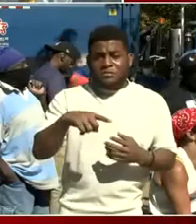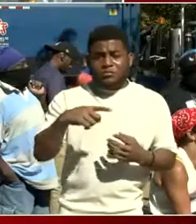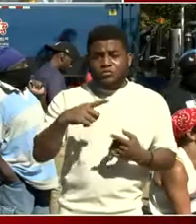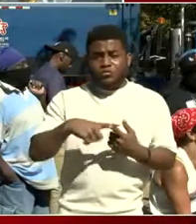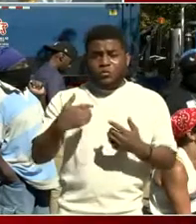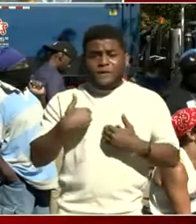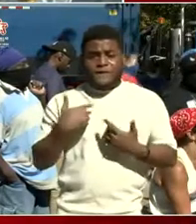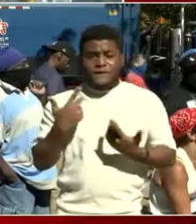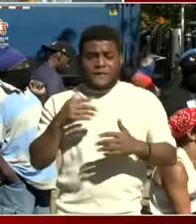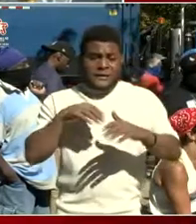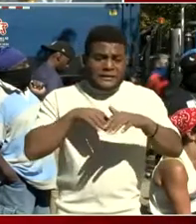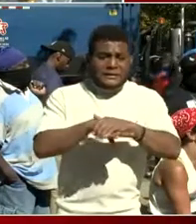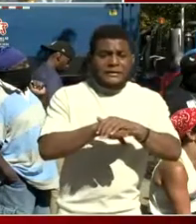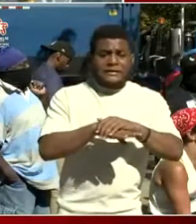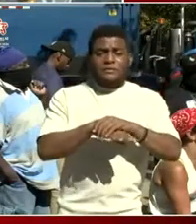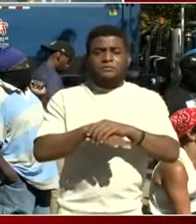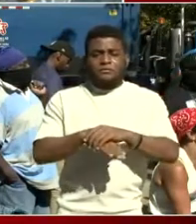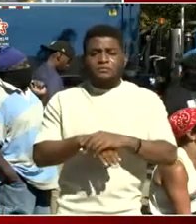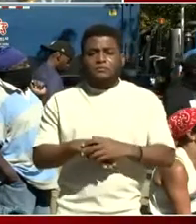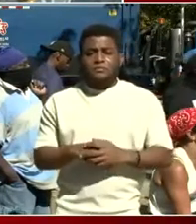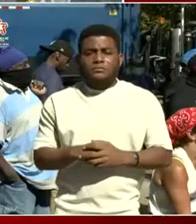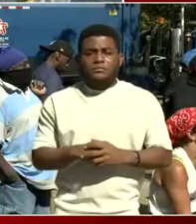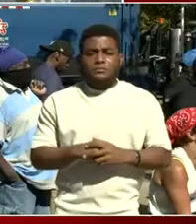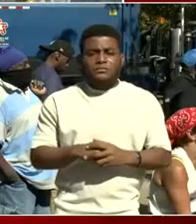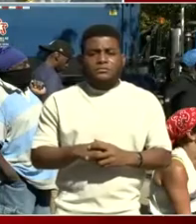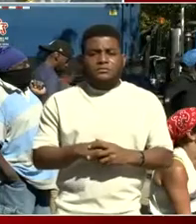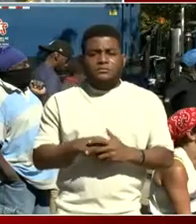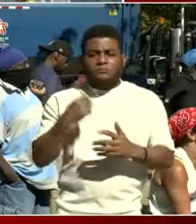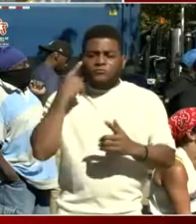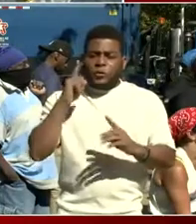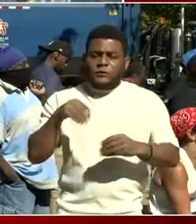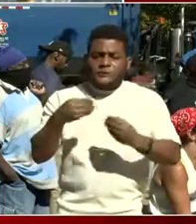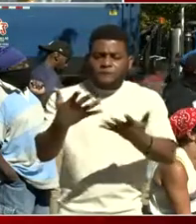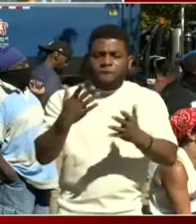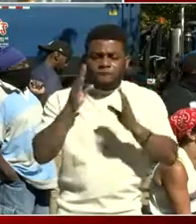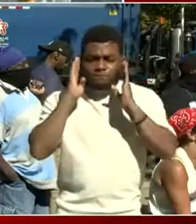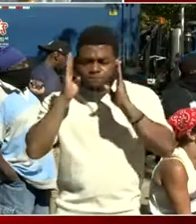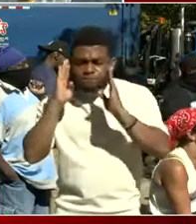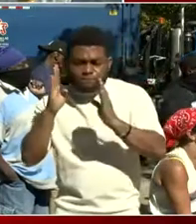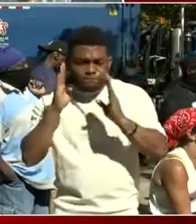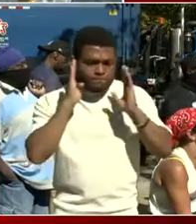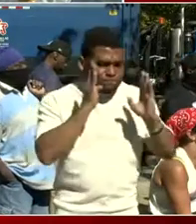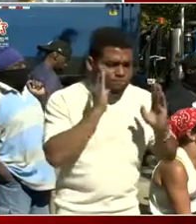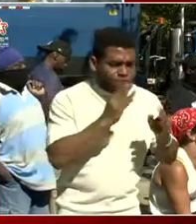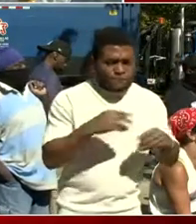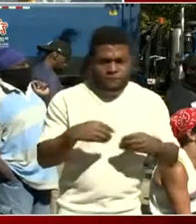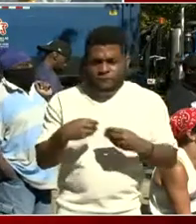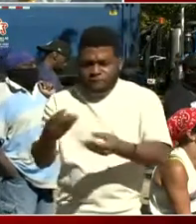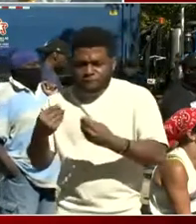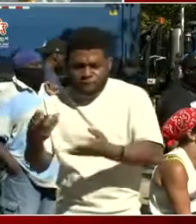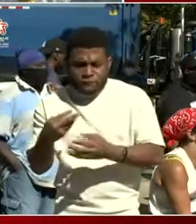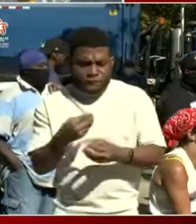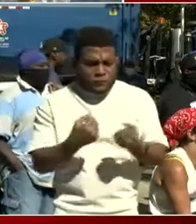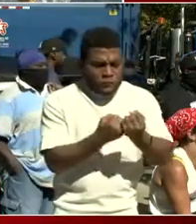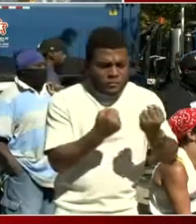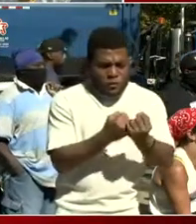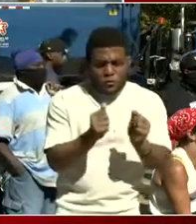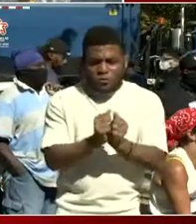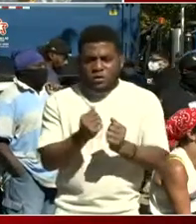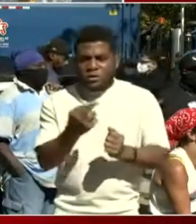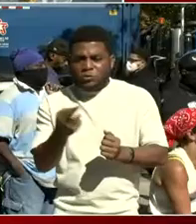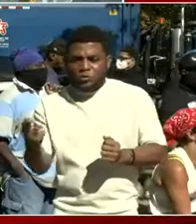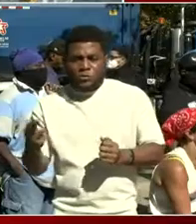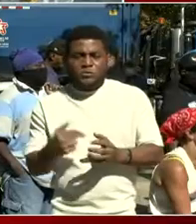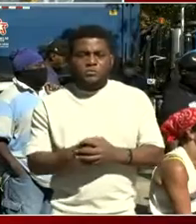access to be able to get the attention to those areas, because we know it's concentrated violence there that really kind of impacts what's happening in that community overall.